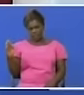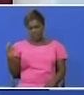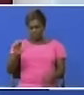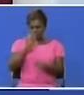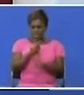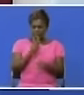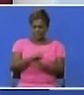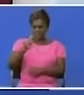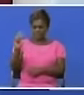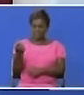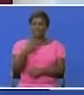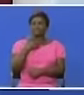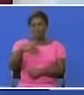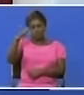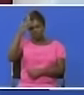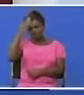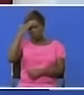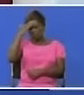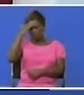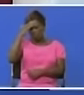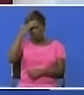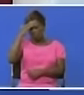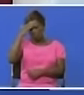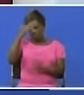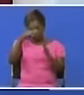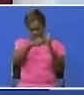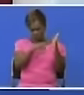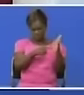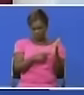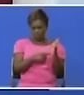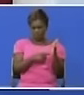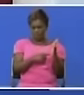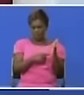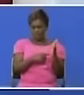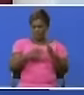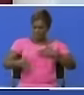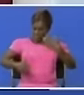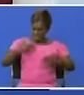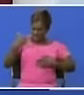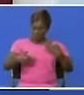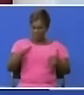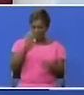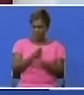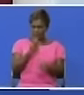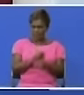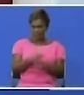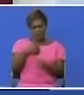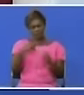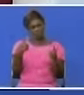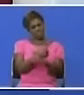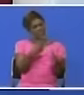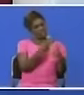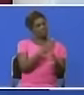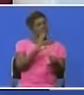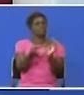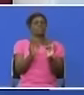lot of Kenyans want to know, what is that criterion? Because morality is something that many people have different